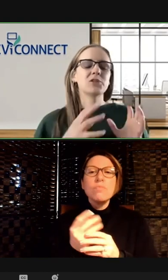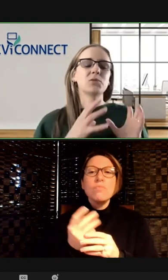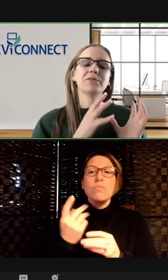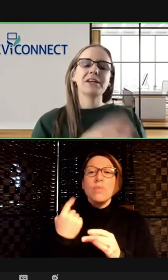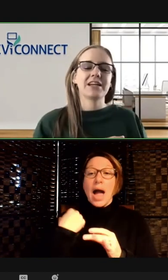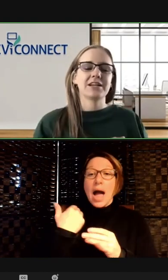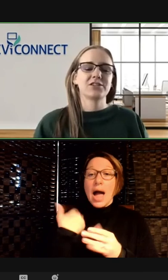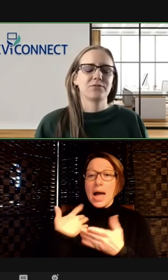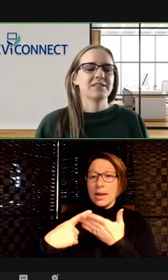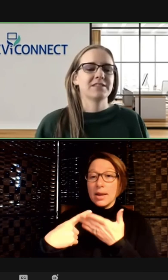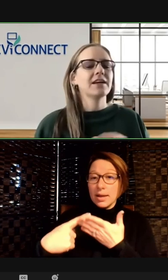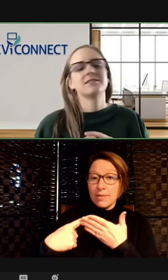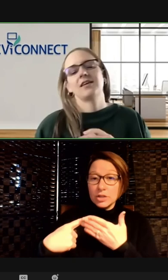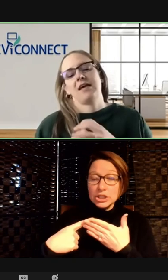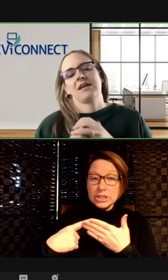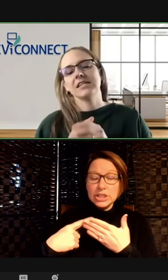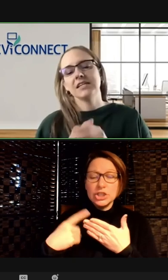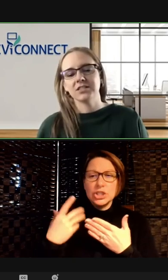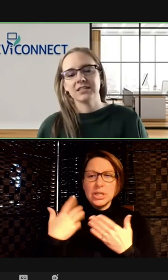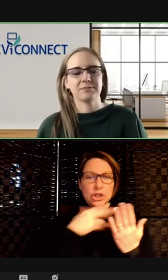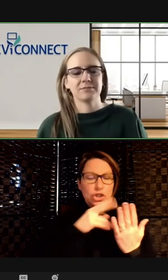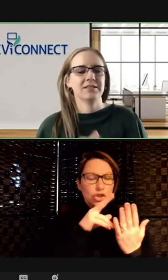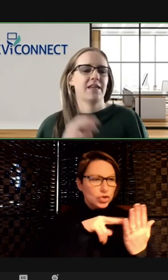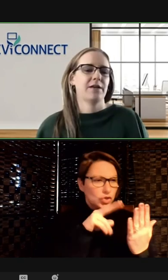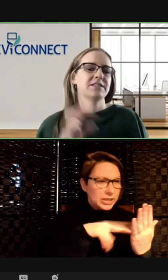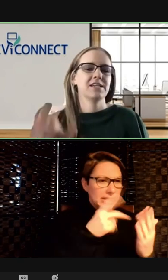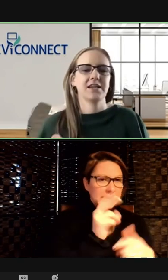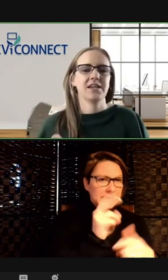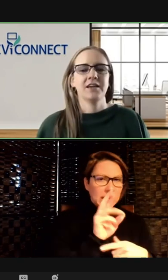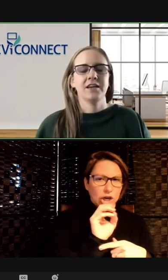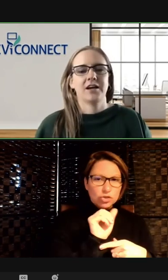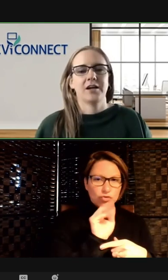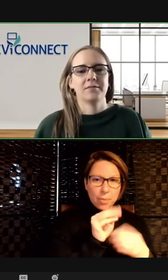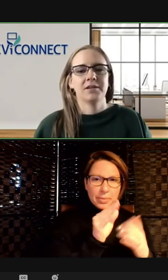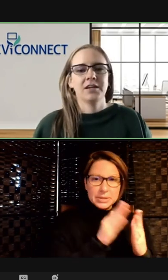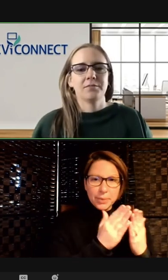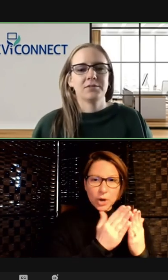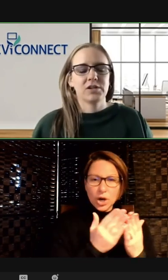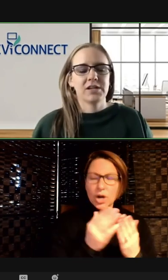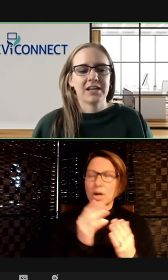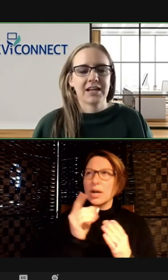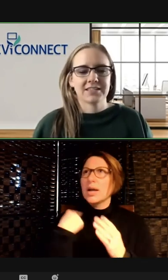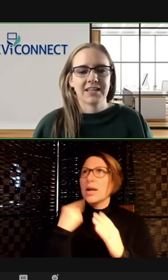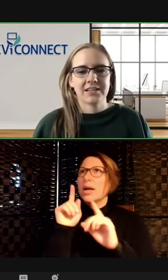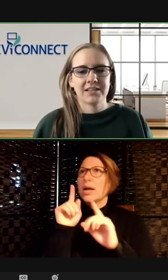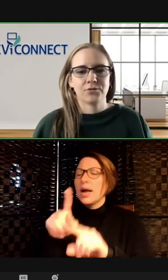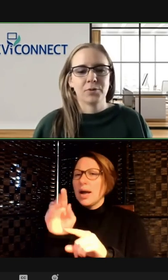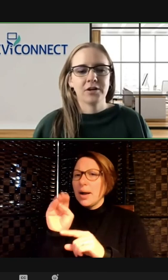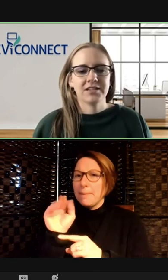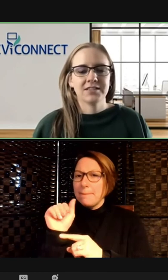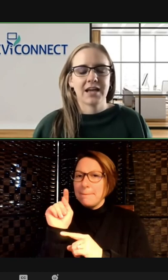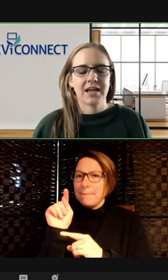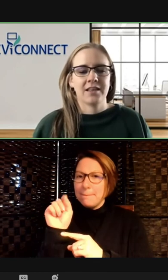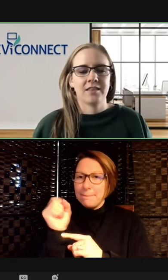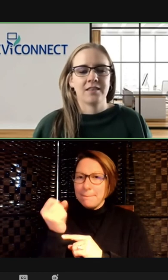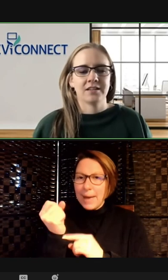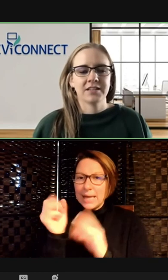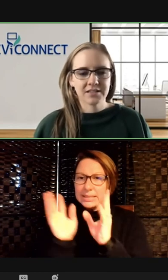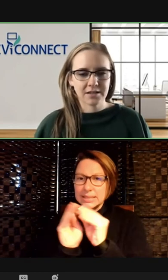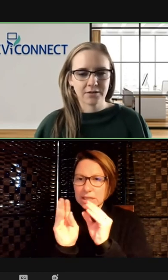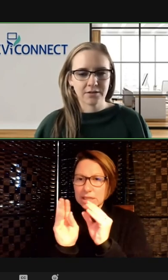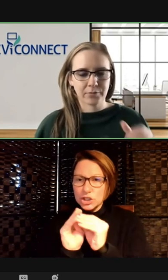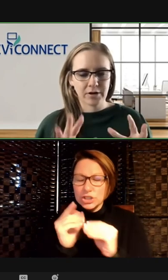But between reading Dr. Roman's texts and Matt Tejan's assessments, and then I was taking Judy Endicott's class through Perkins